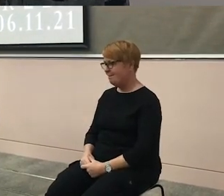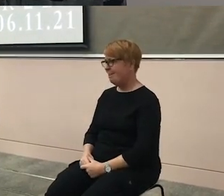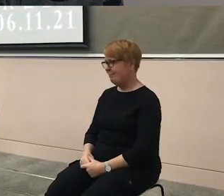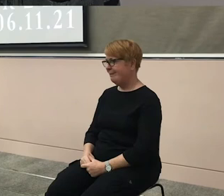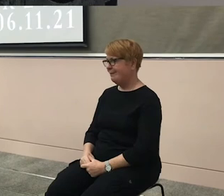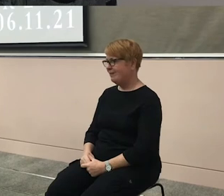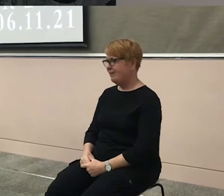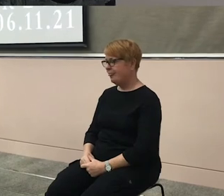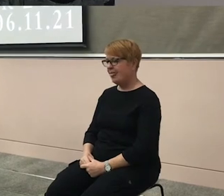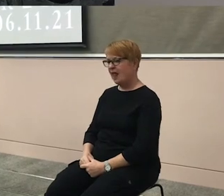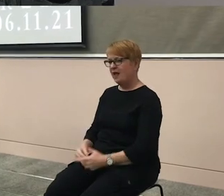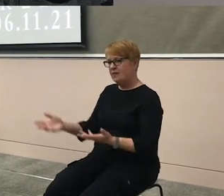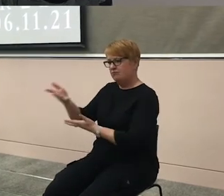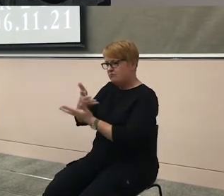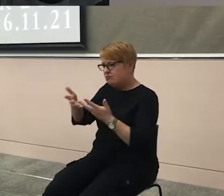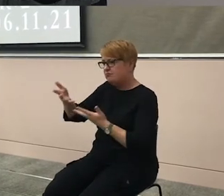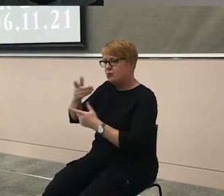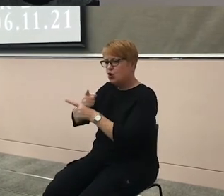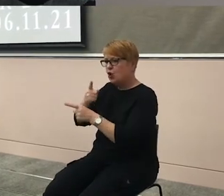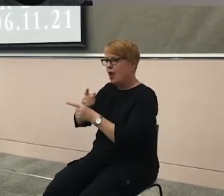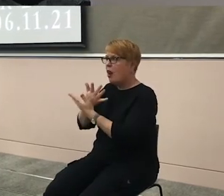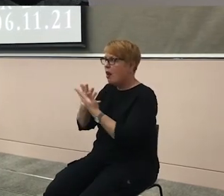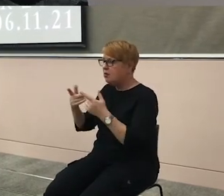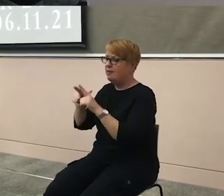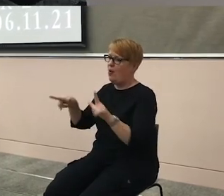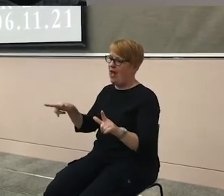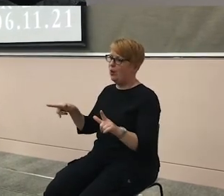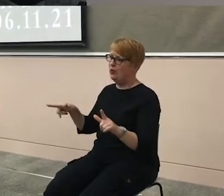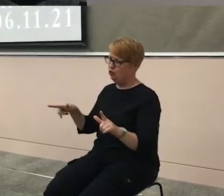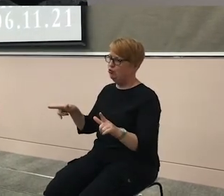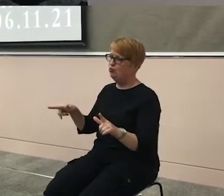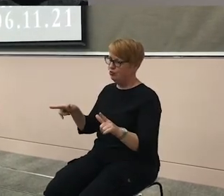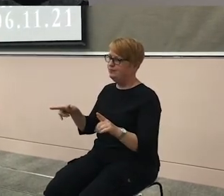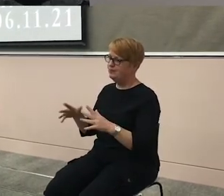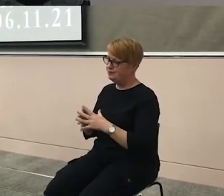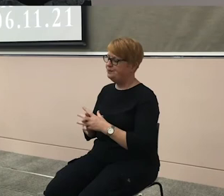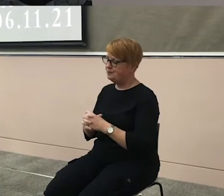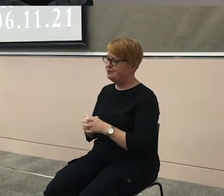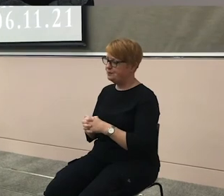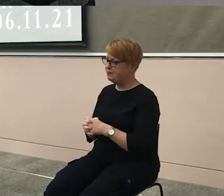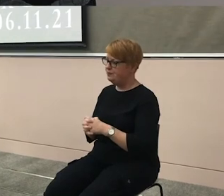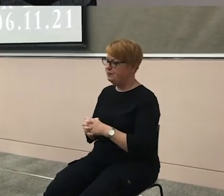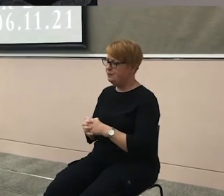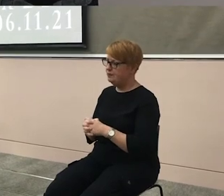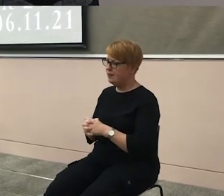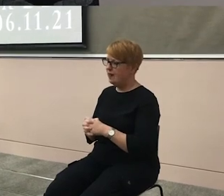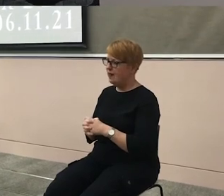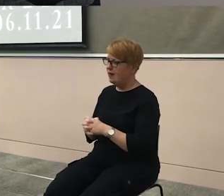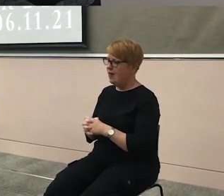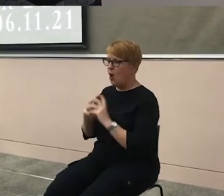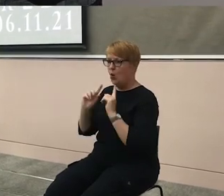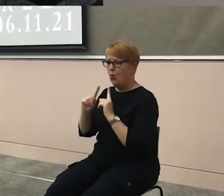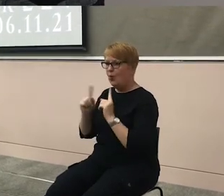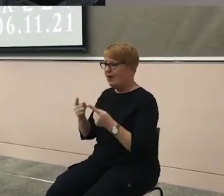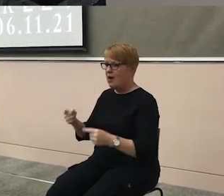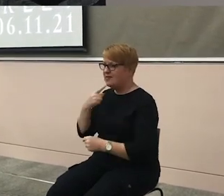and we talked a lot about language. I know I did with art projects as well. You know, like, we cannot say South Asian, we